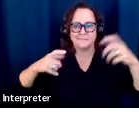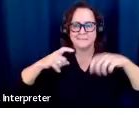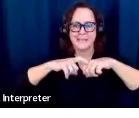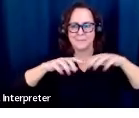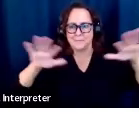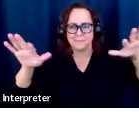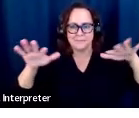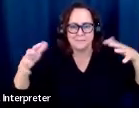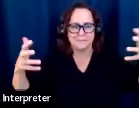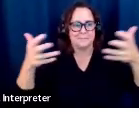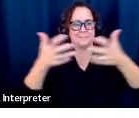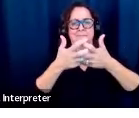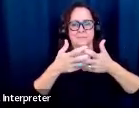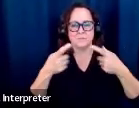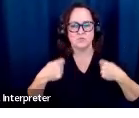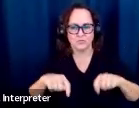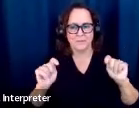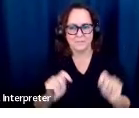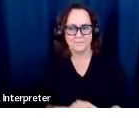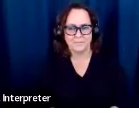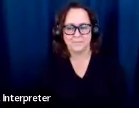door as quickly as possible.